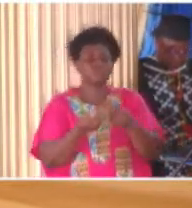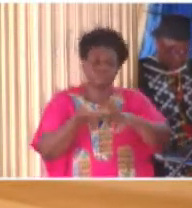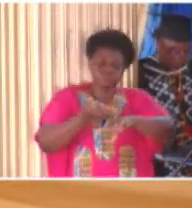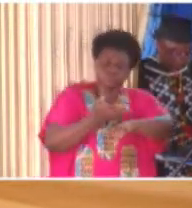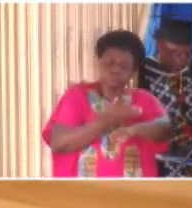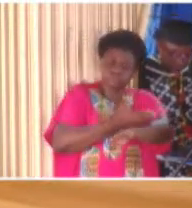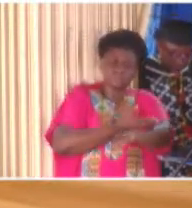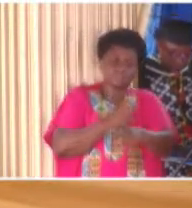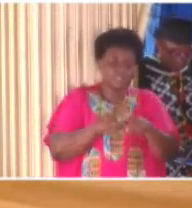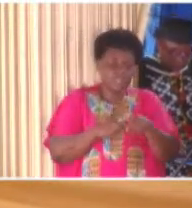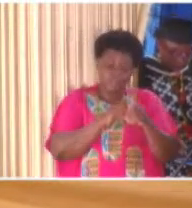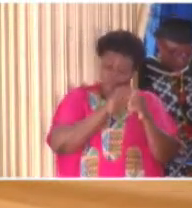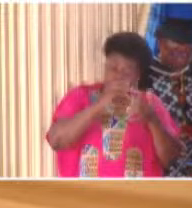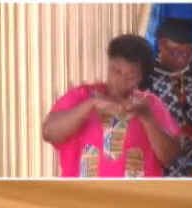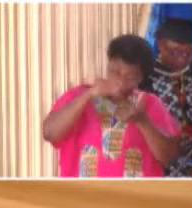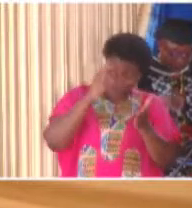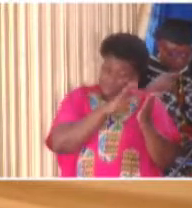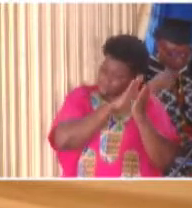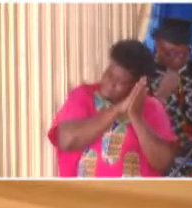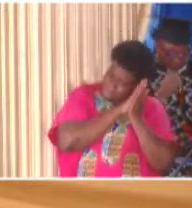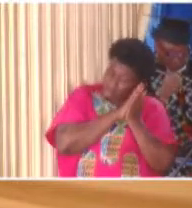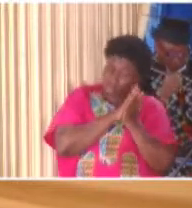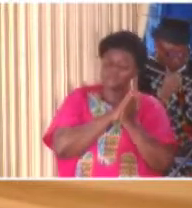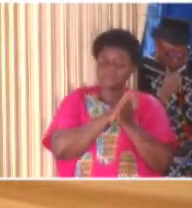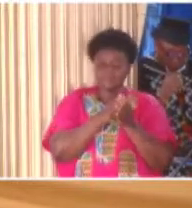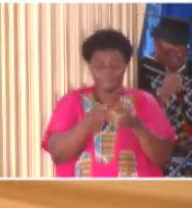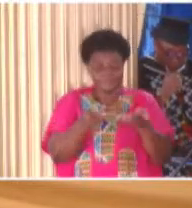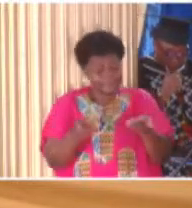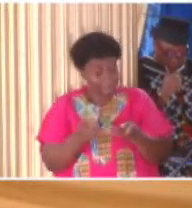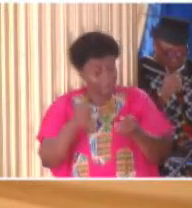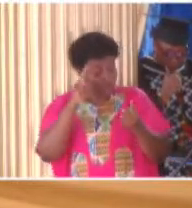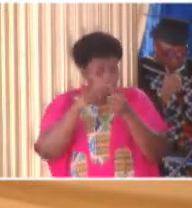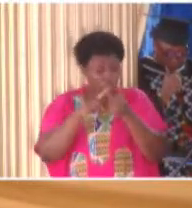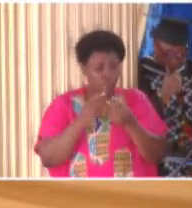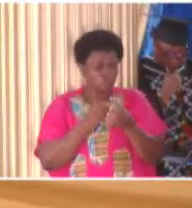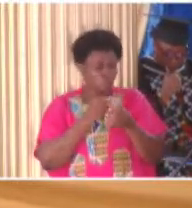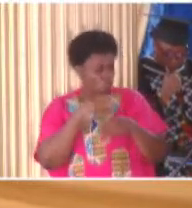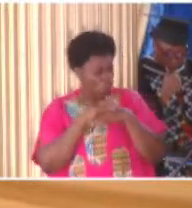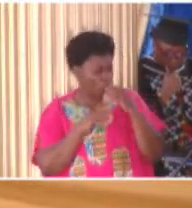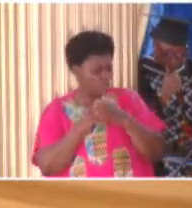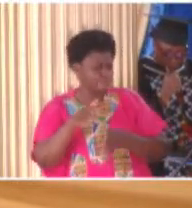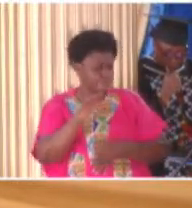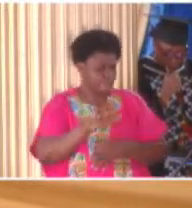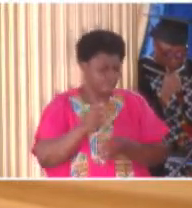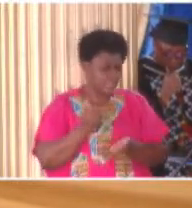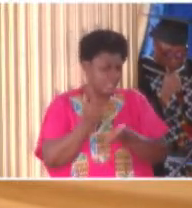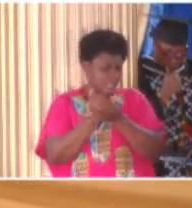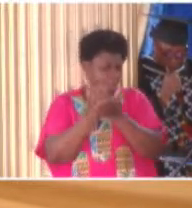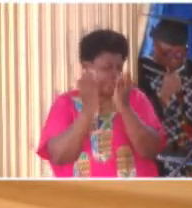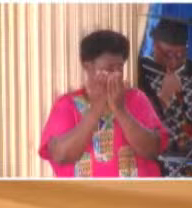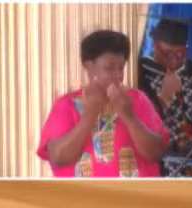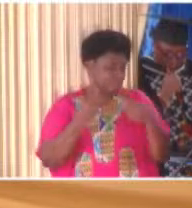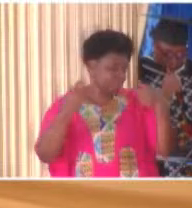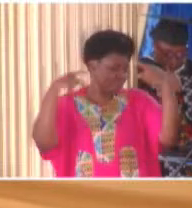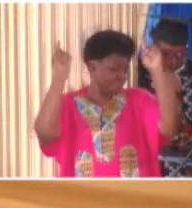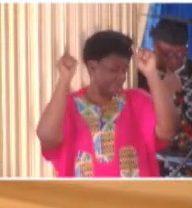accommodation facilities. Our aim is to provide a comfortable and supportive environment that fosters academic